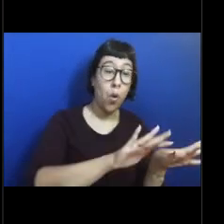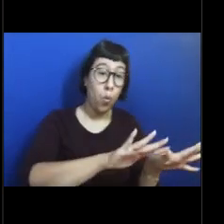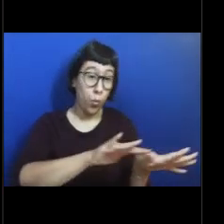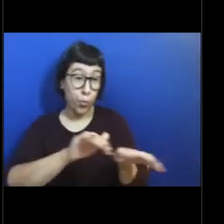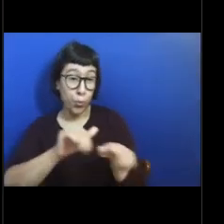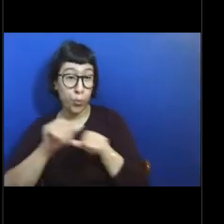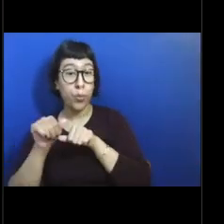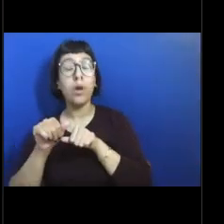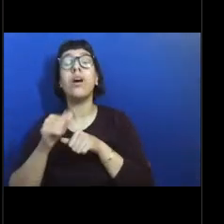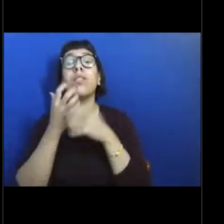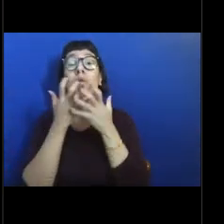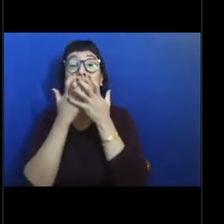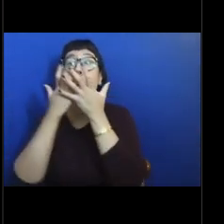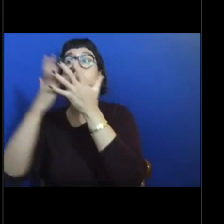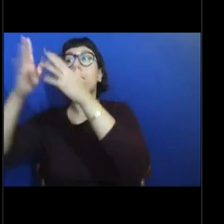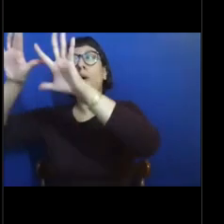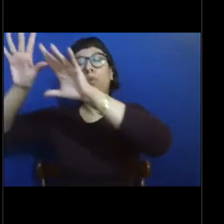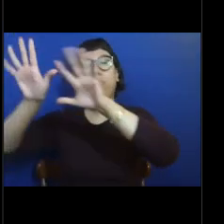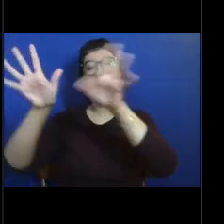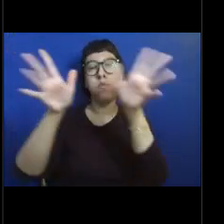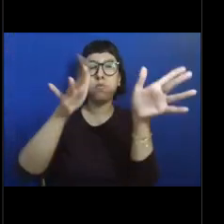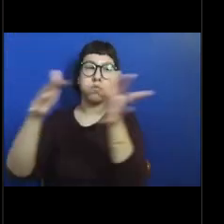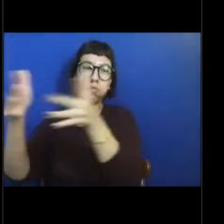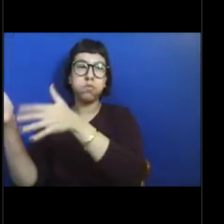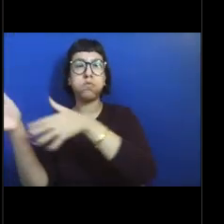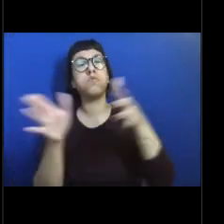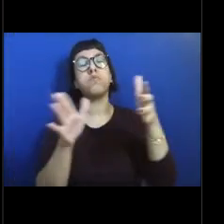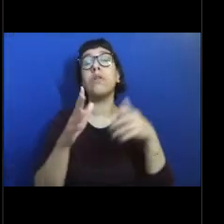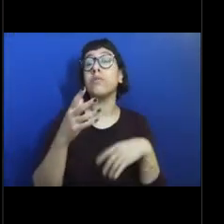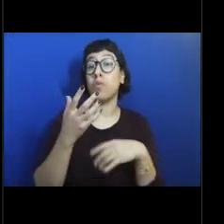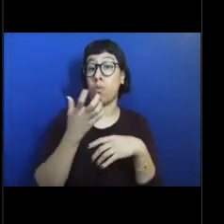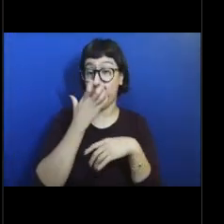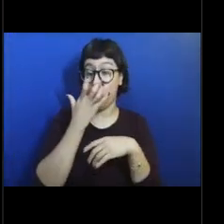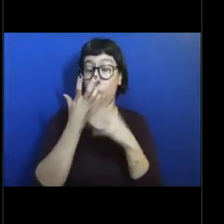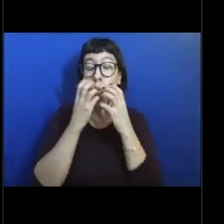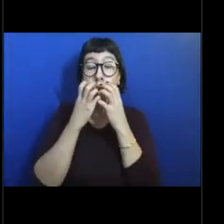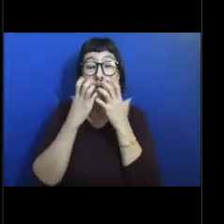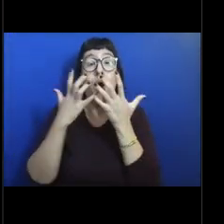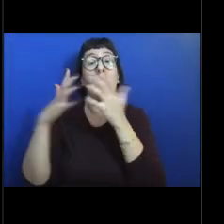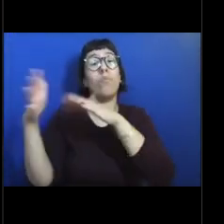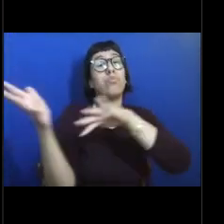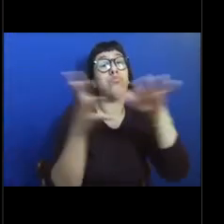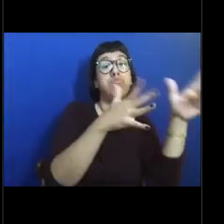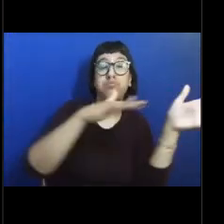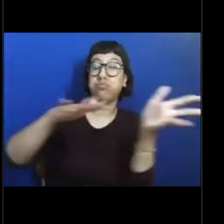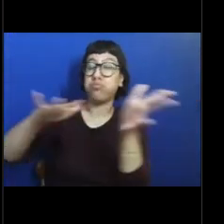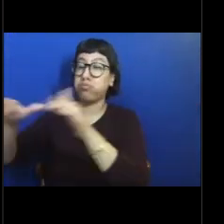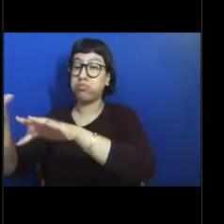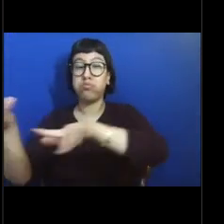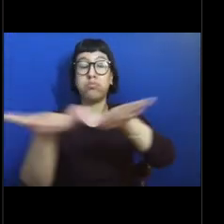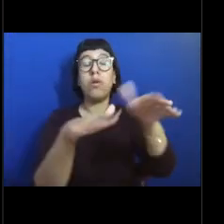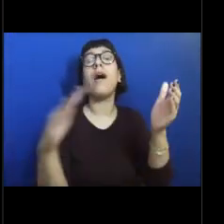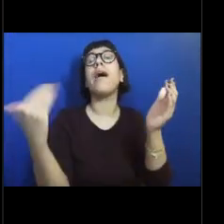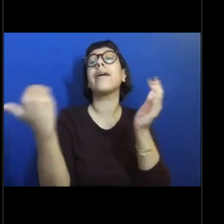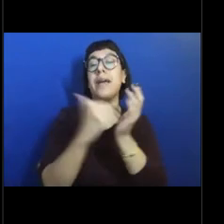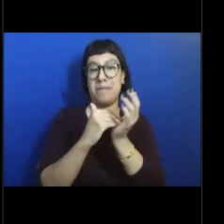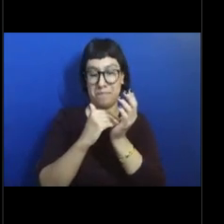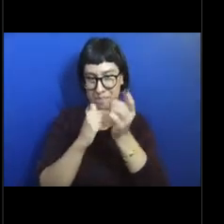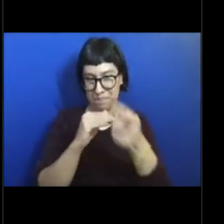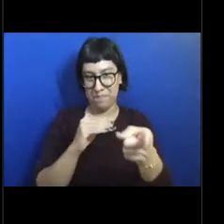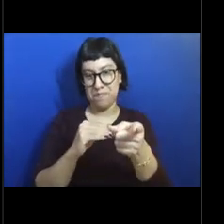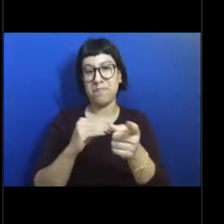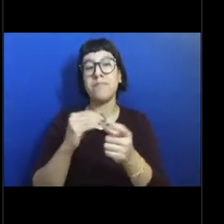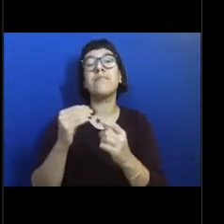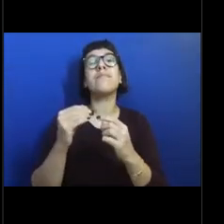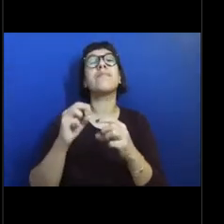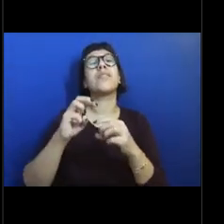coming back in. So, you know, basically the warm air is taking over. And again, we have the weather balloons going up on the warm side. So we